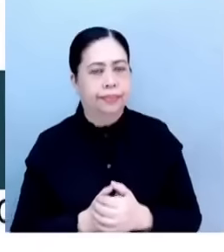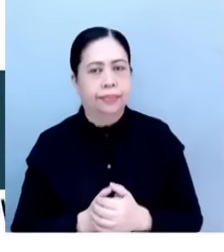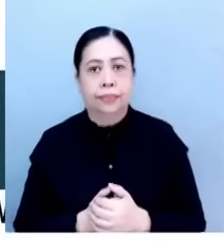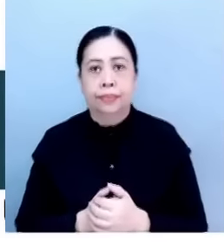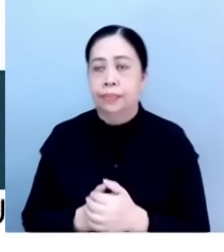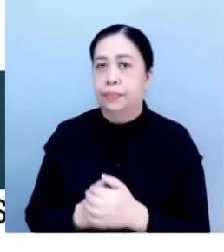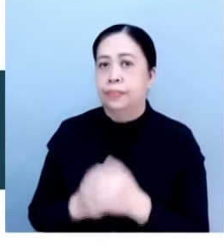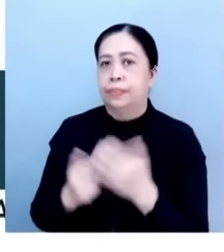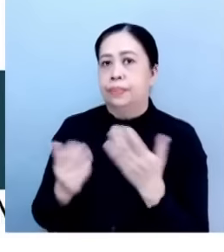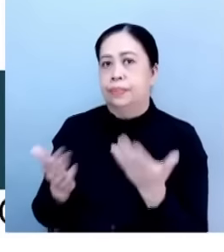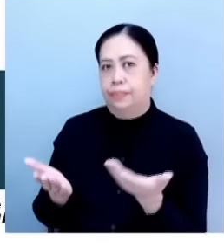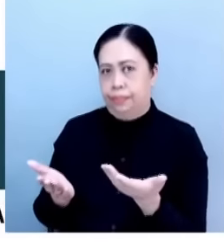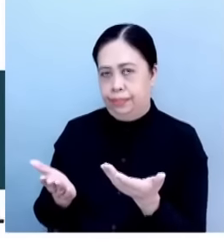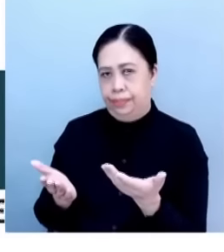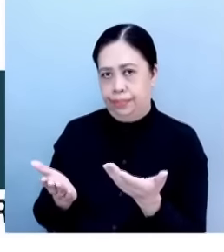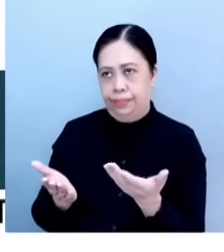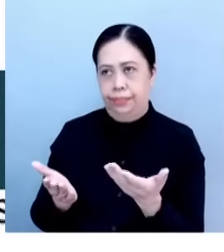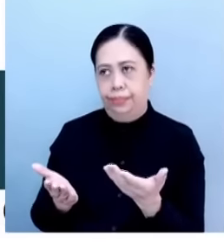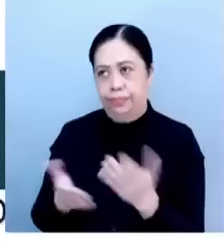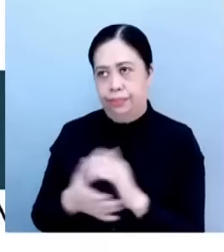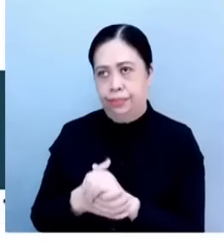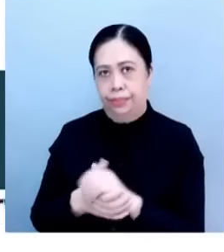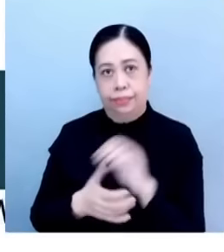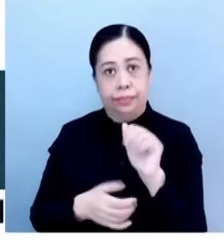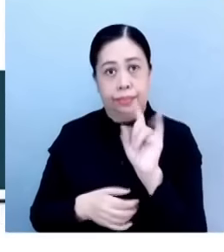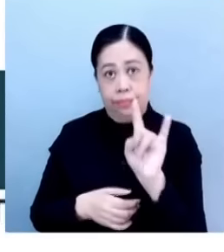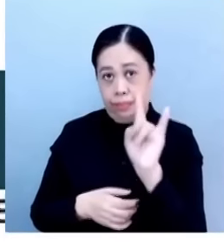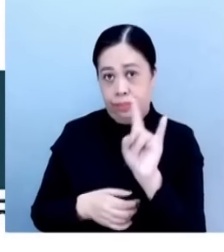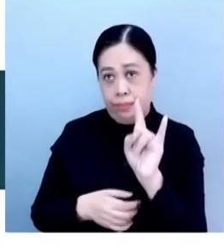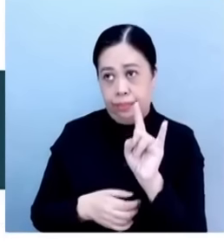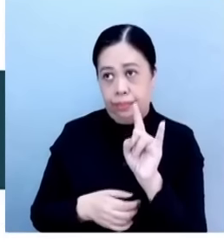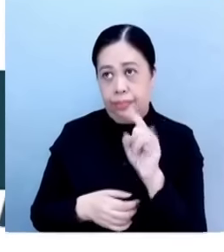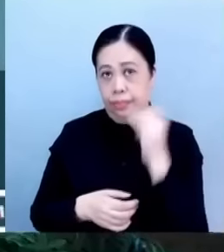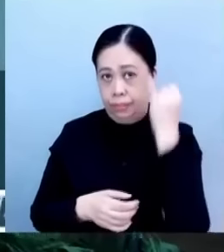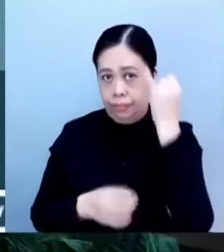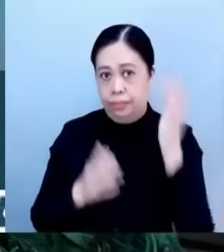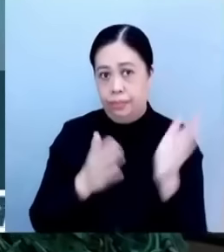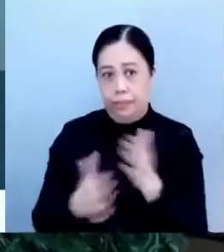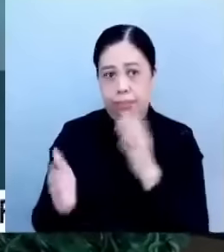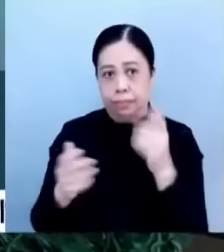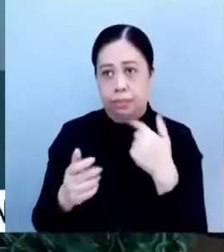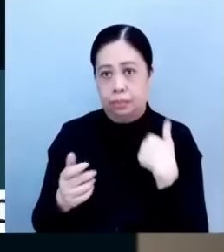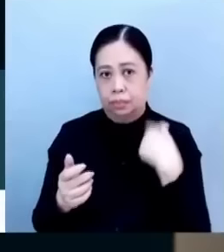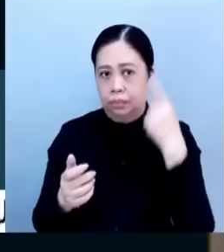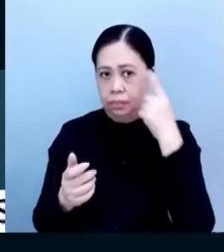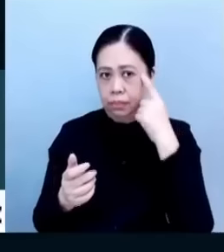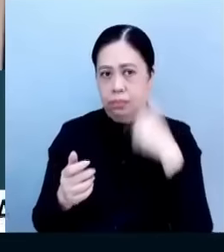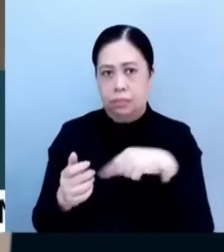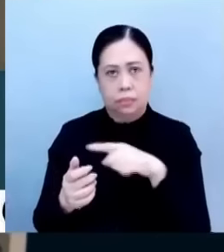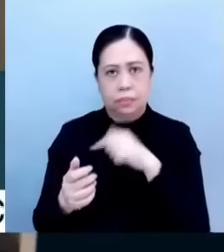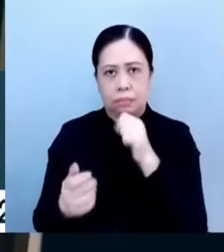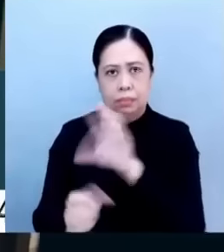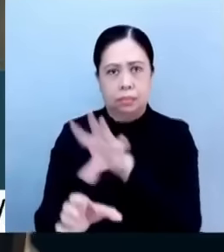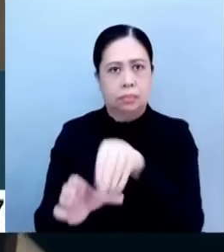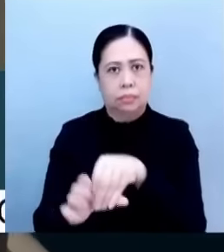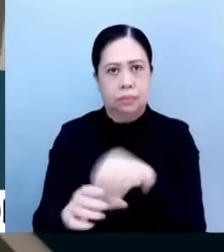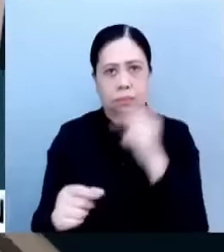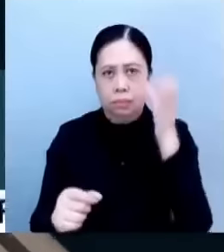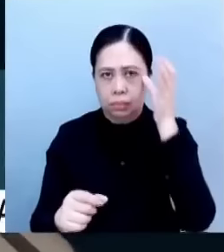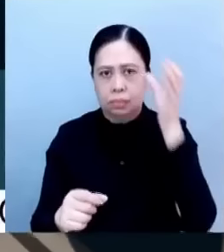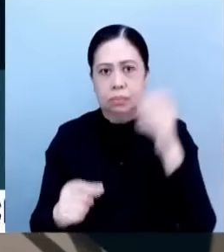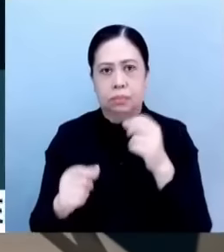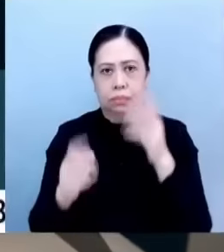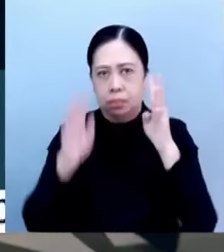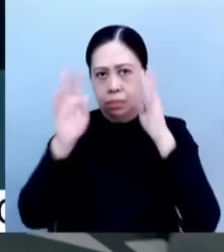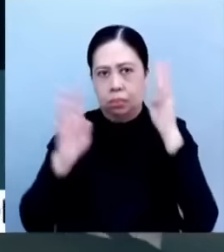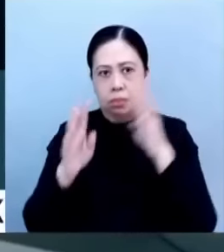Well, actually, the ad was conceptualized, I believe, because we were not part of the conceptualization of this